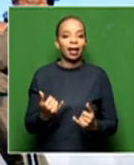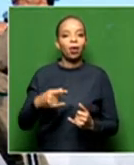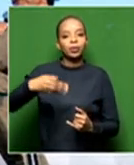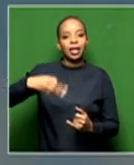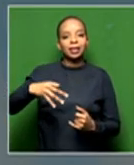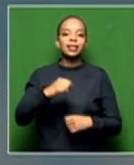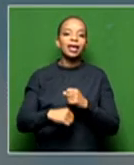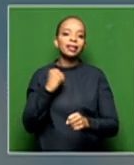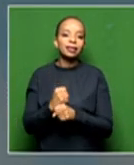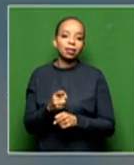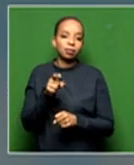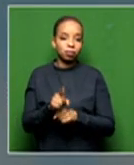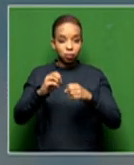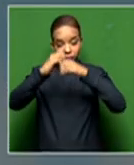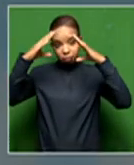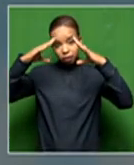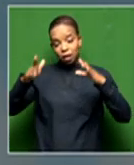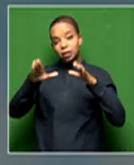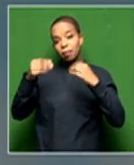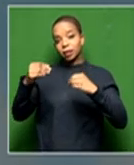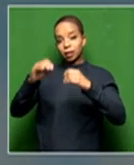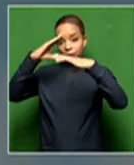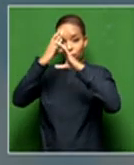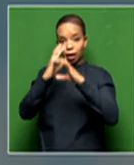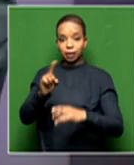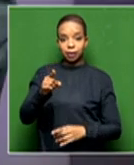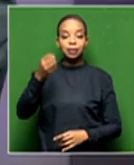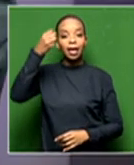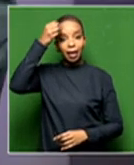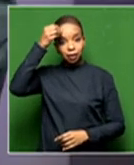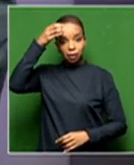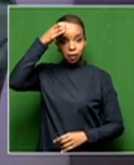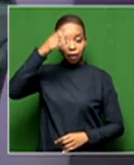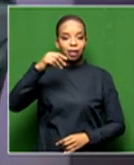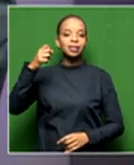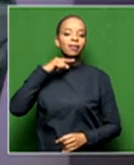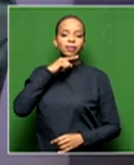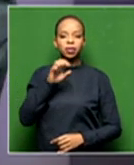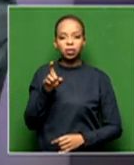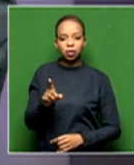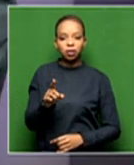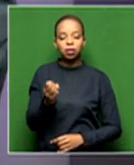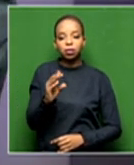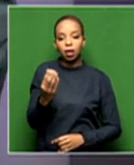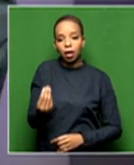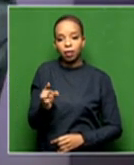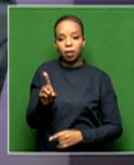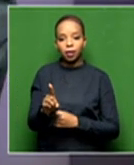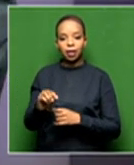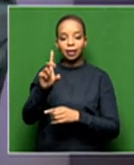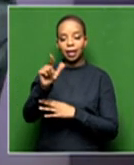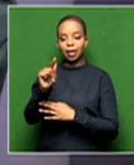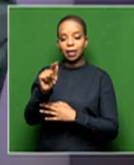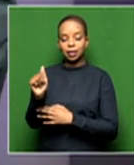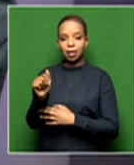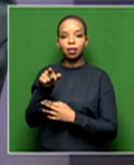and is the largest business-focused artificial intelligence, robotic process automation and data science event in Africa. Now,